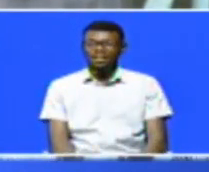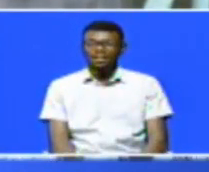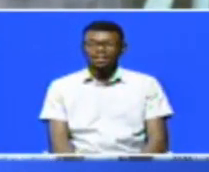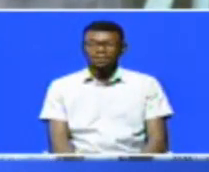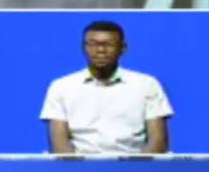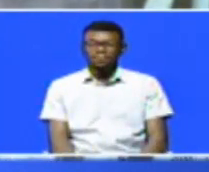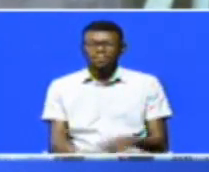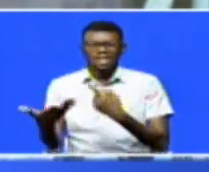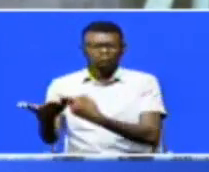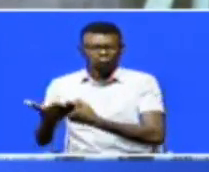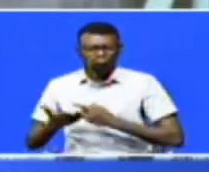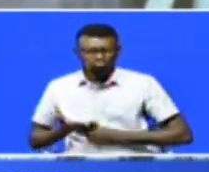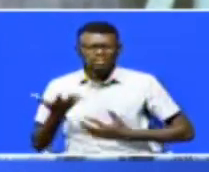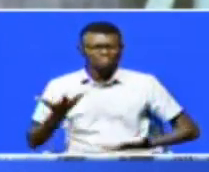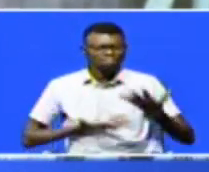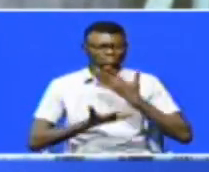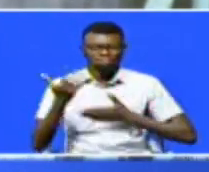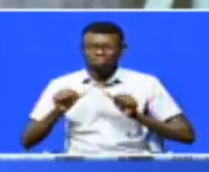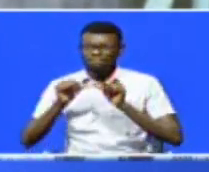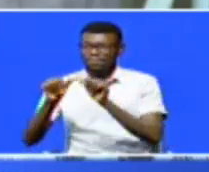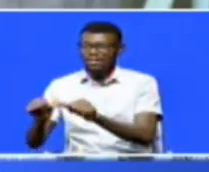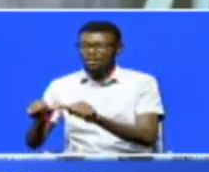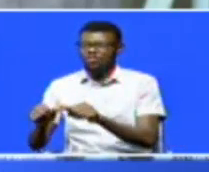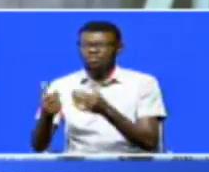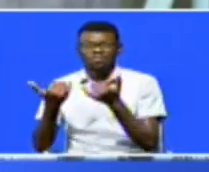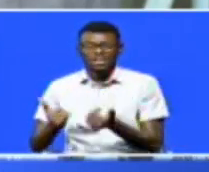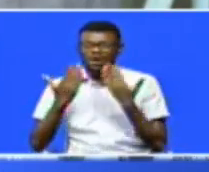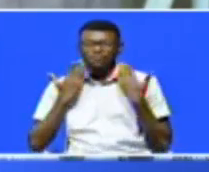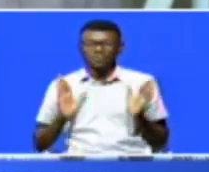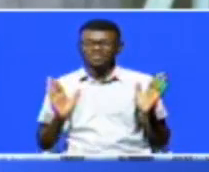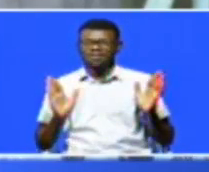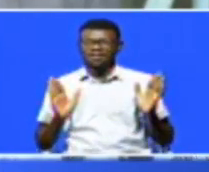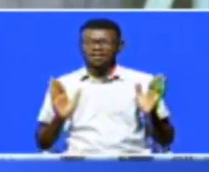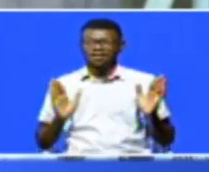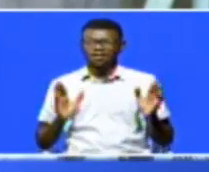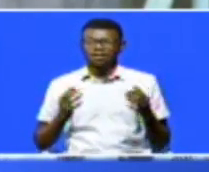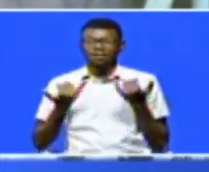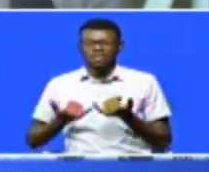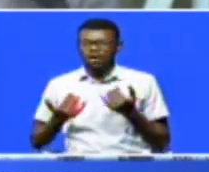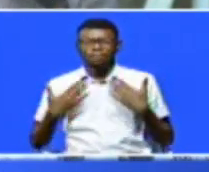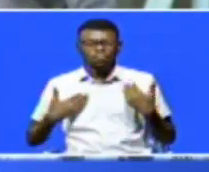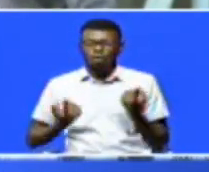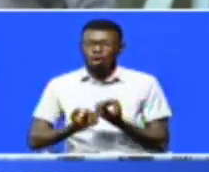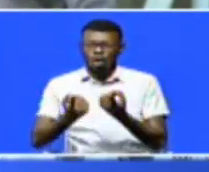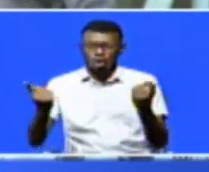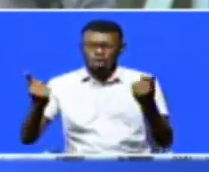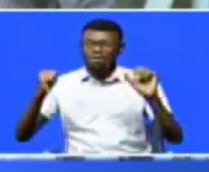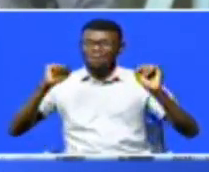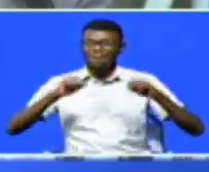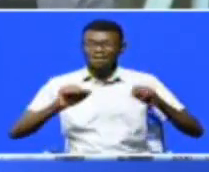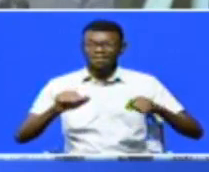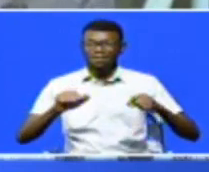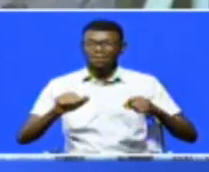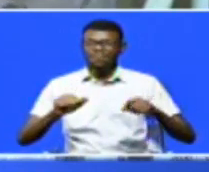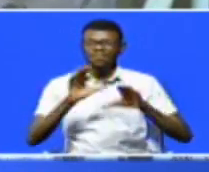of discussions, consultations is now over, and we are now all agreed that what the President has